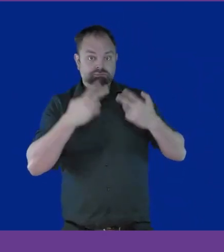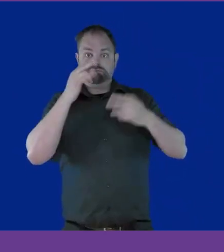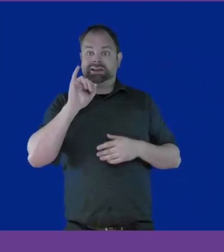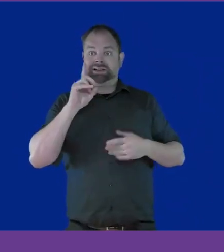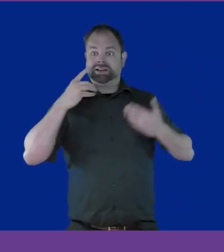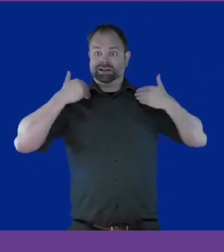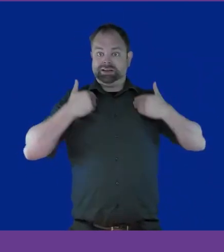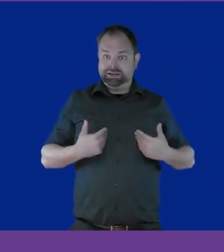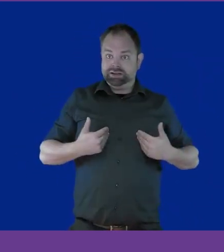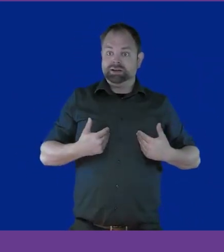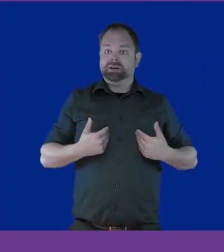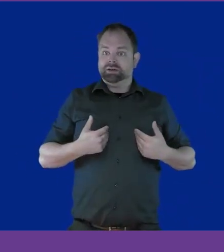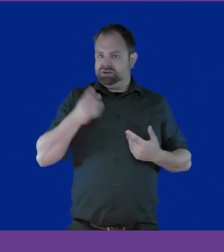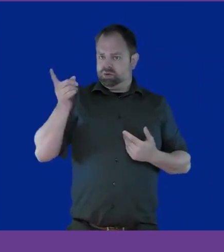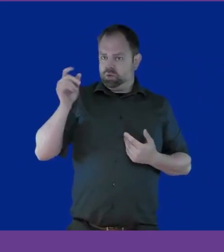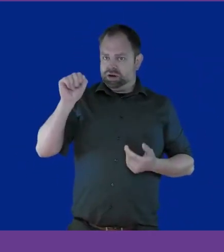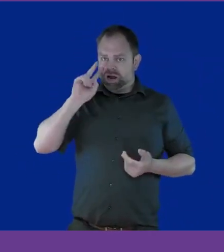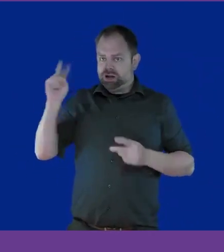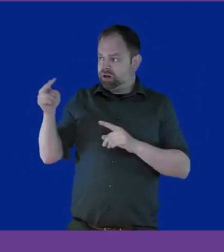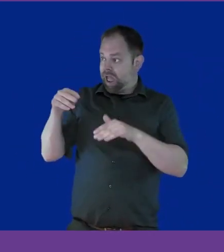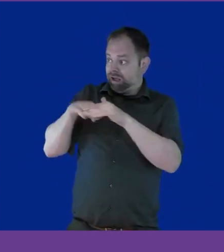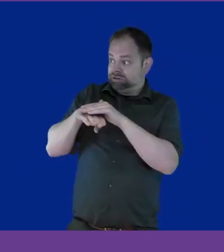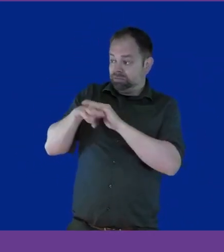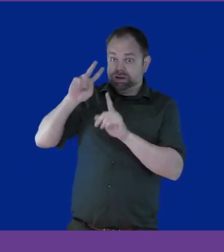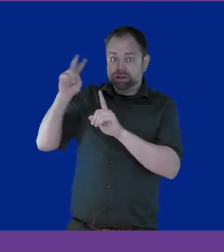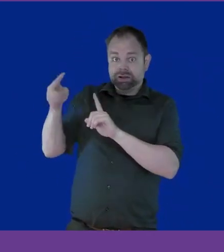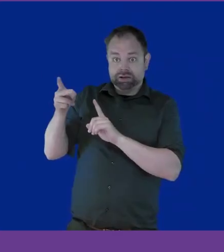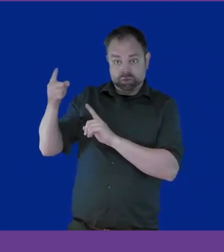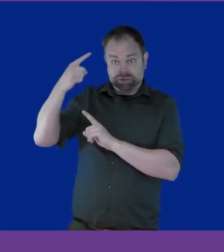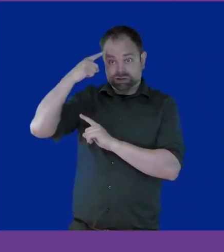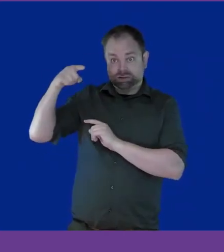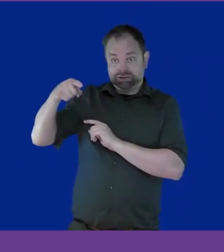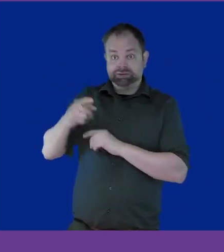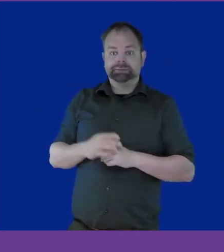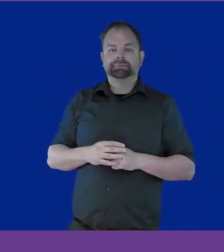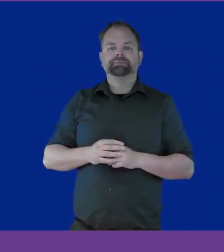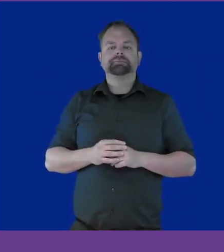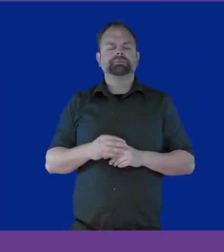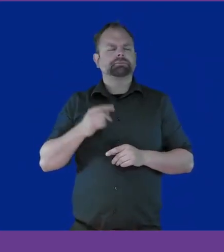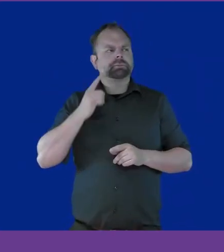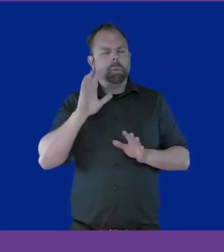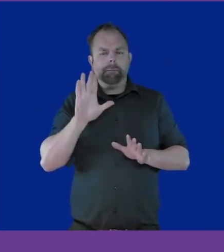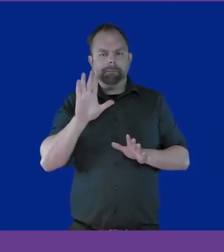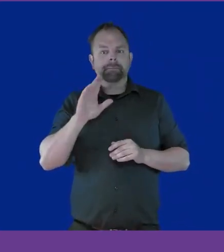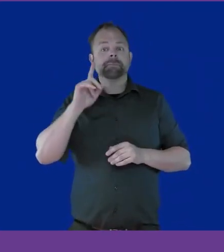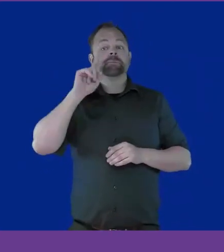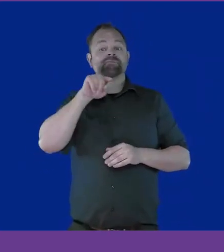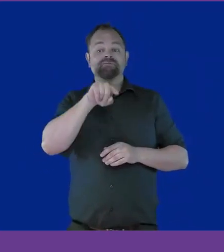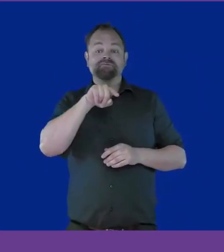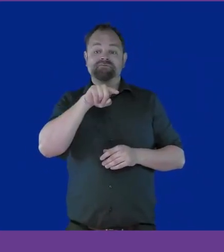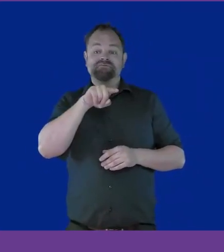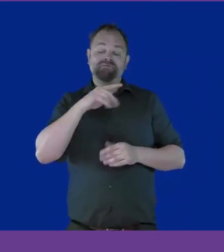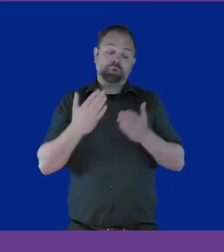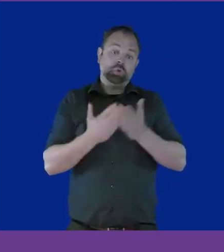this new requirement introduced in the Commission proposal was precisely, I mean, the article actually has two